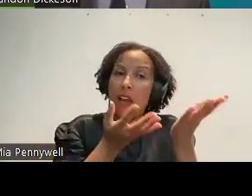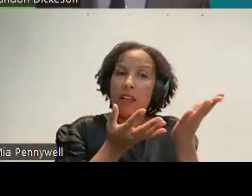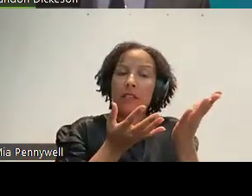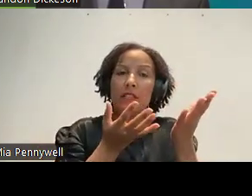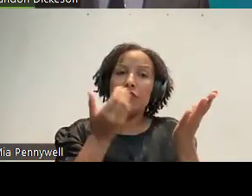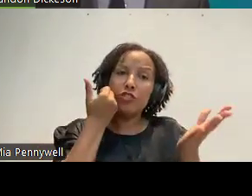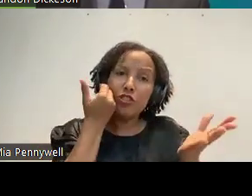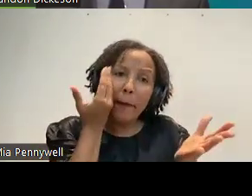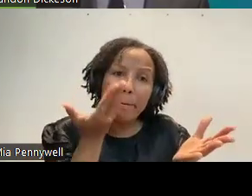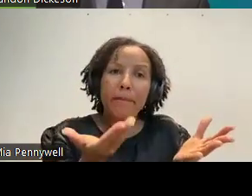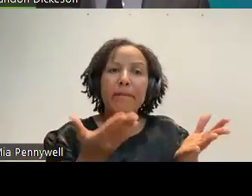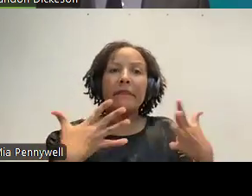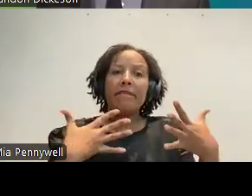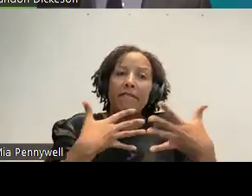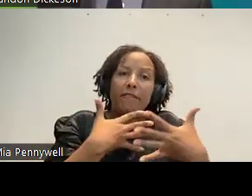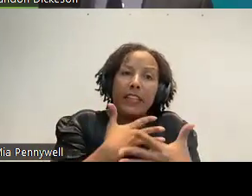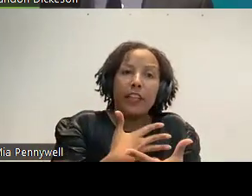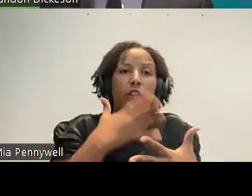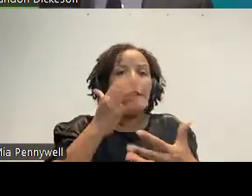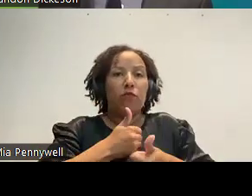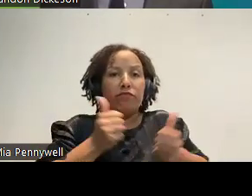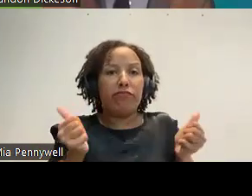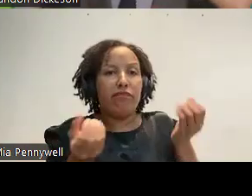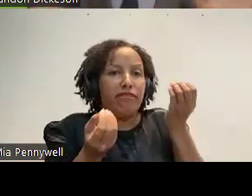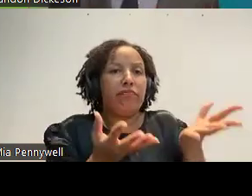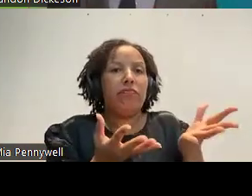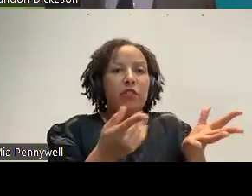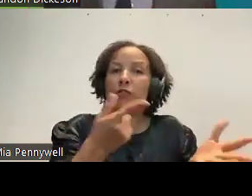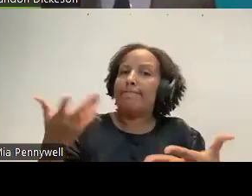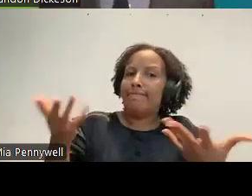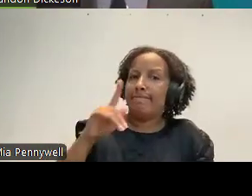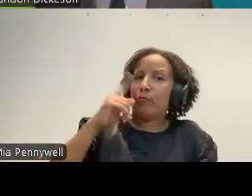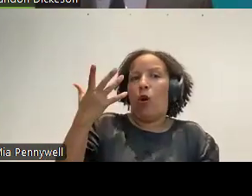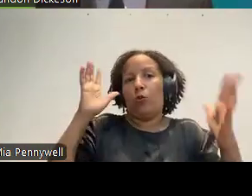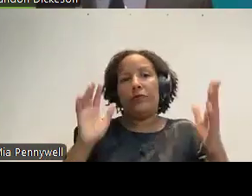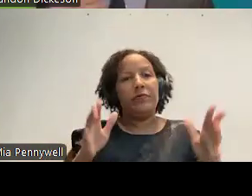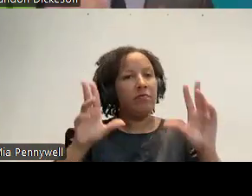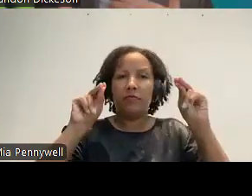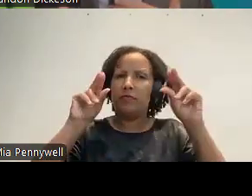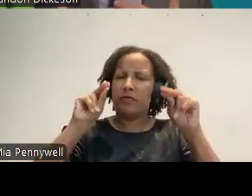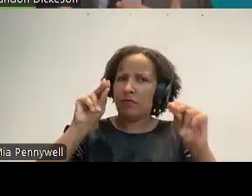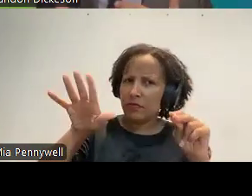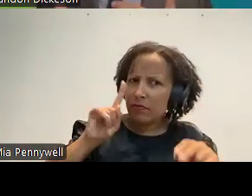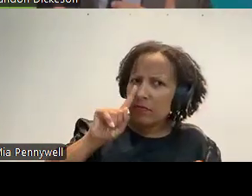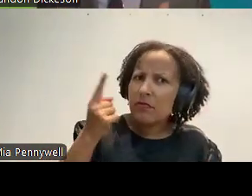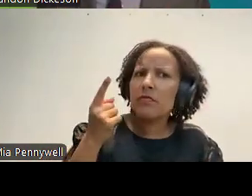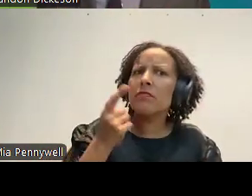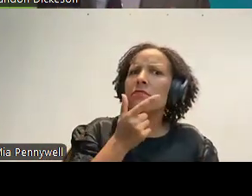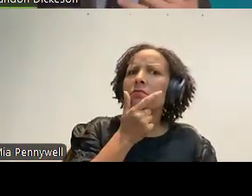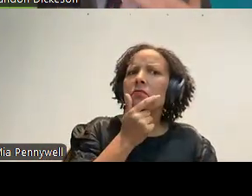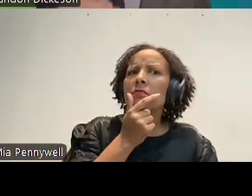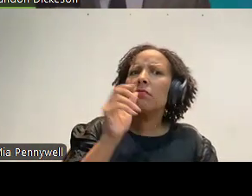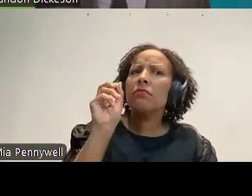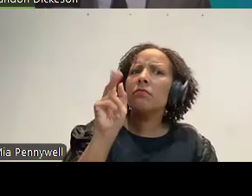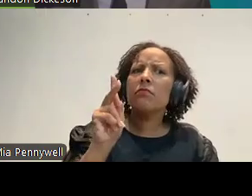the lack of disclosure. And so it's not for you to just go, oh, well, never mind then. It's to say, okay, let's find a creative way to